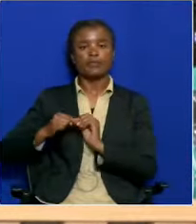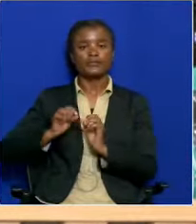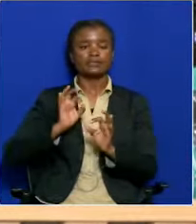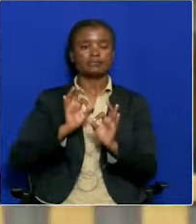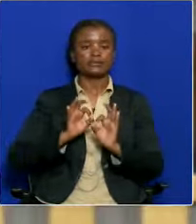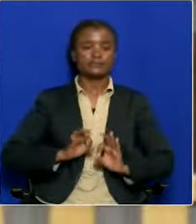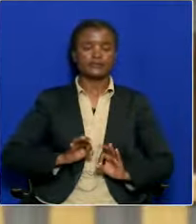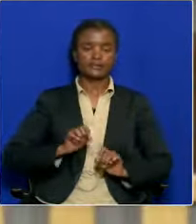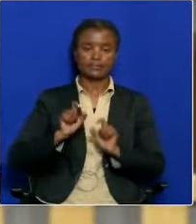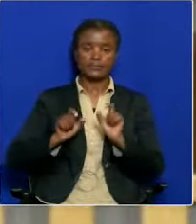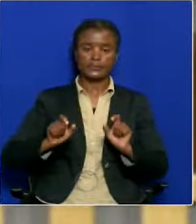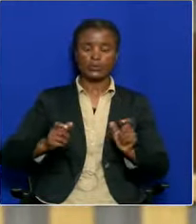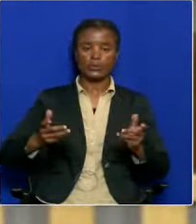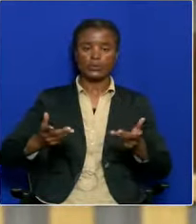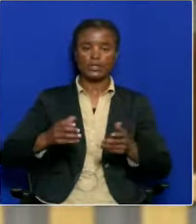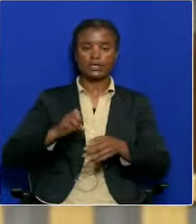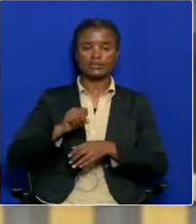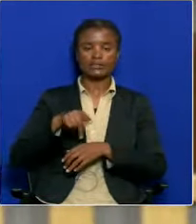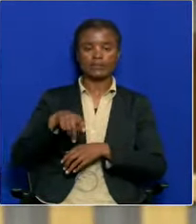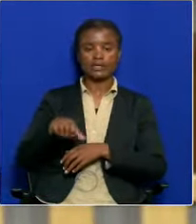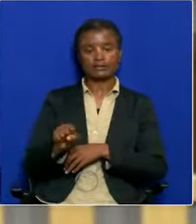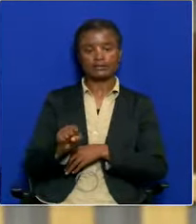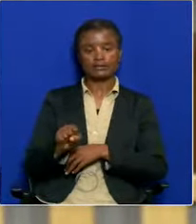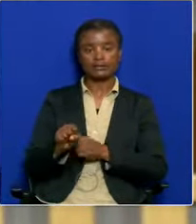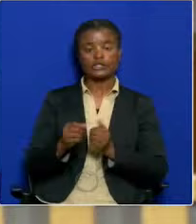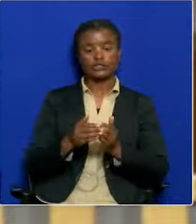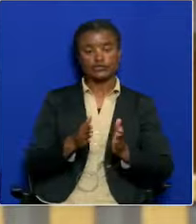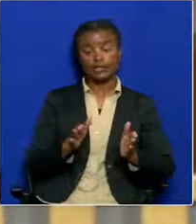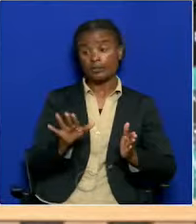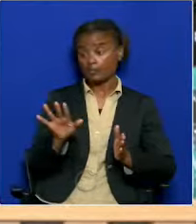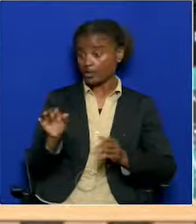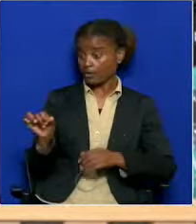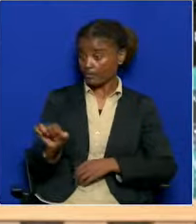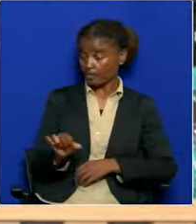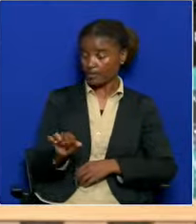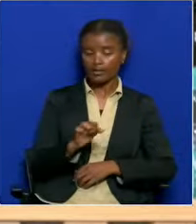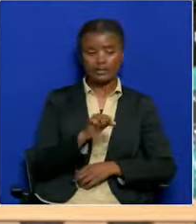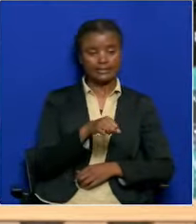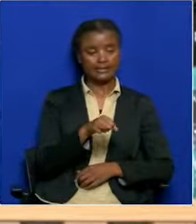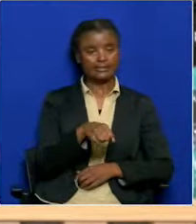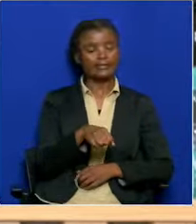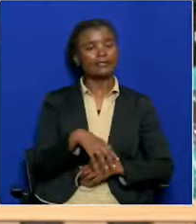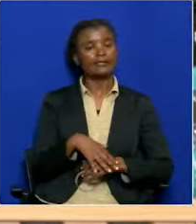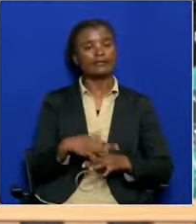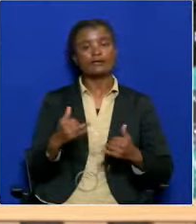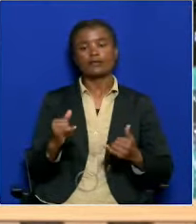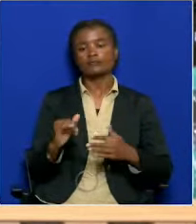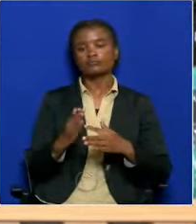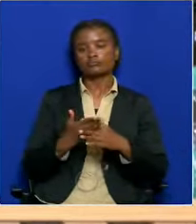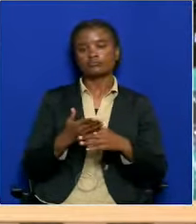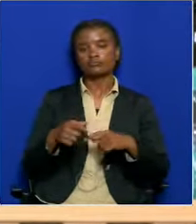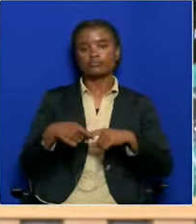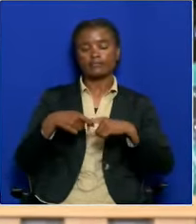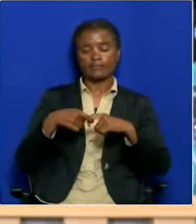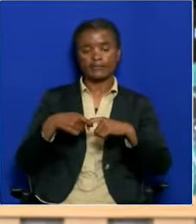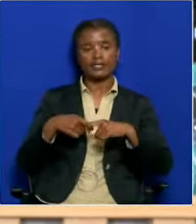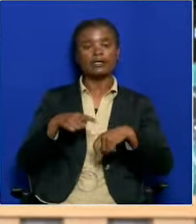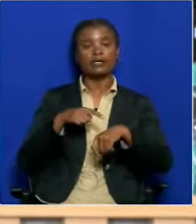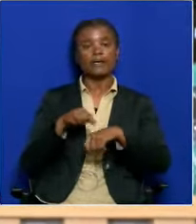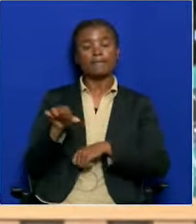So you'll come not back to it. generalized. You'll come Yes. back to it. And at this point, let's adjourn and resume at 11:15.